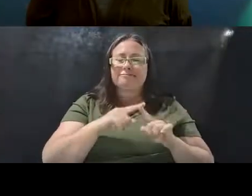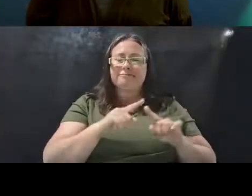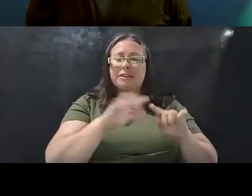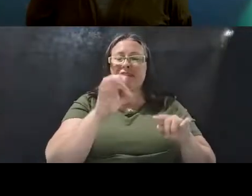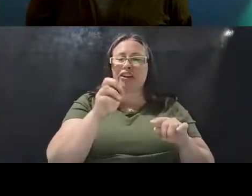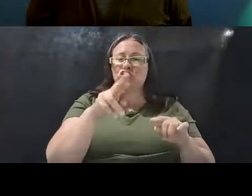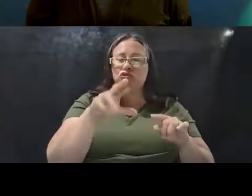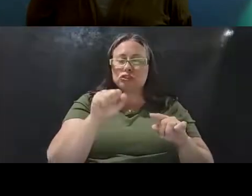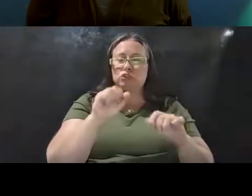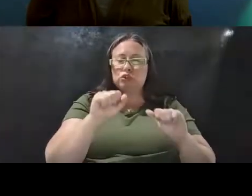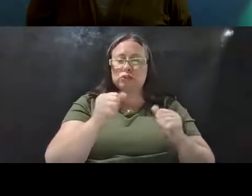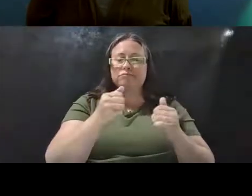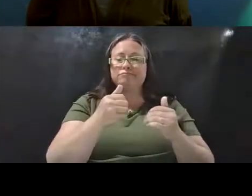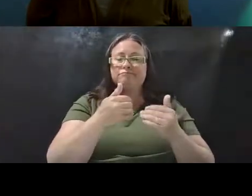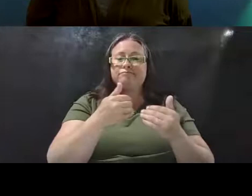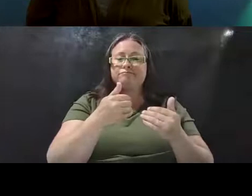de-differentiate an adult